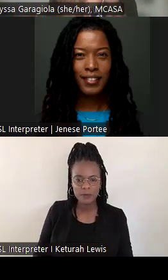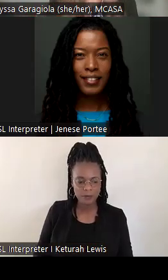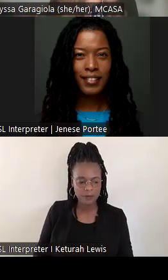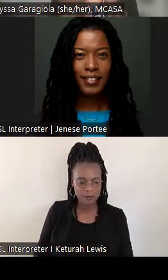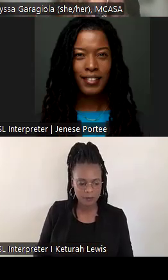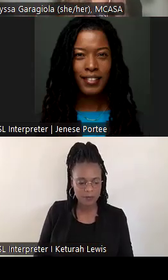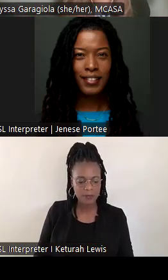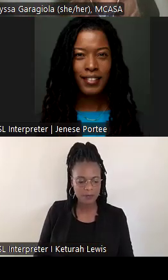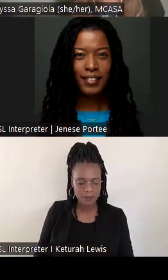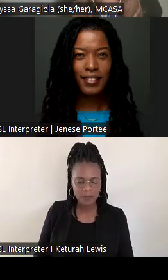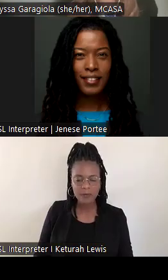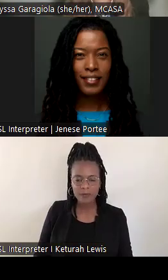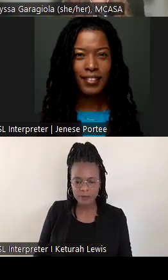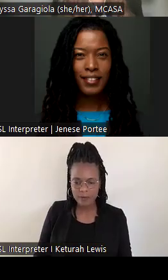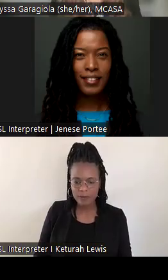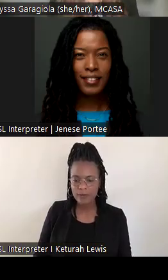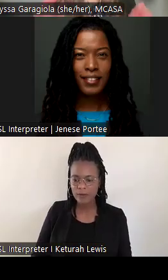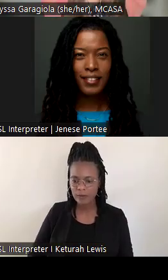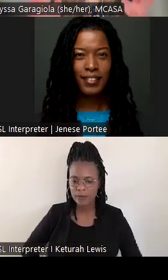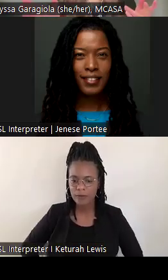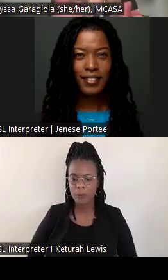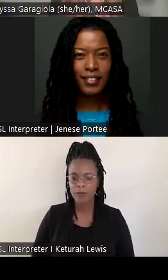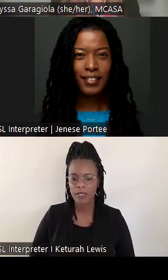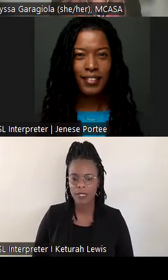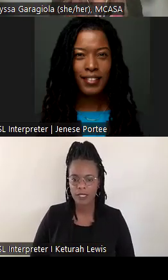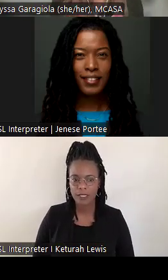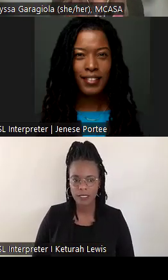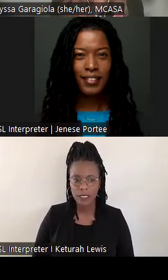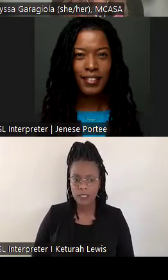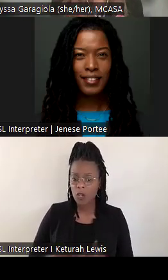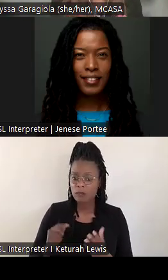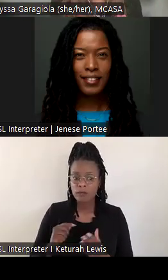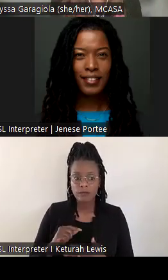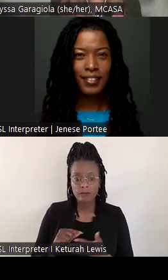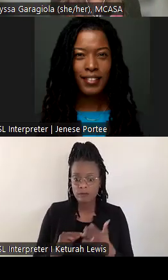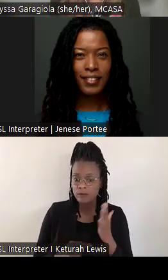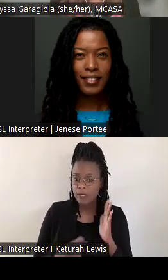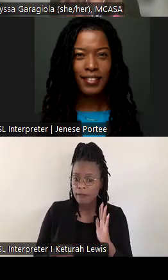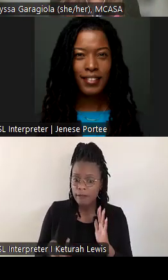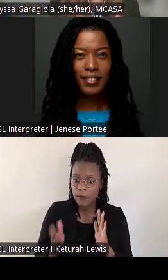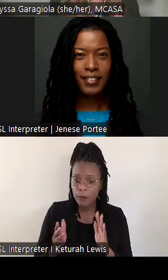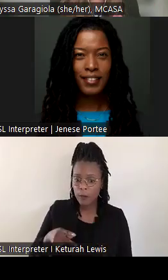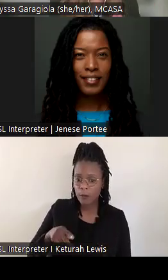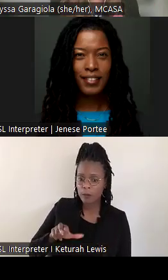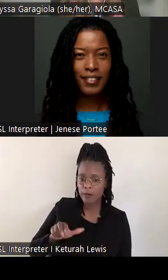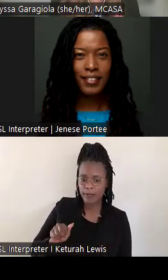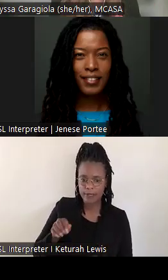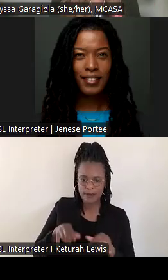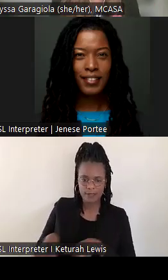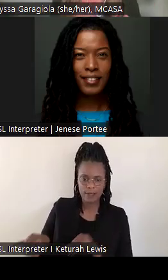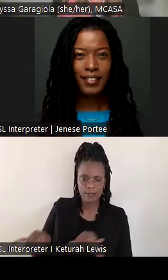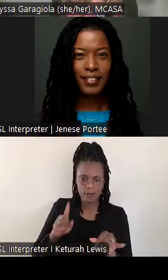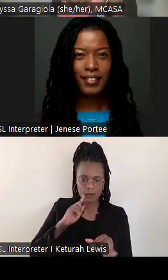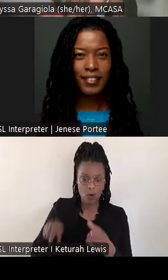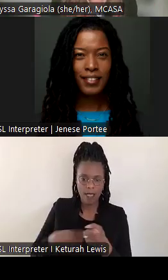Okay. So these are a couple of the PREA standards for advocates that are important